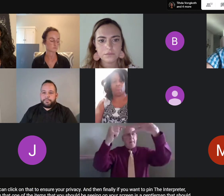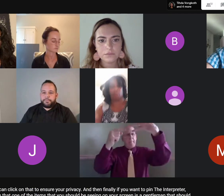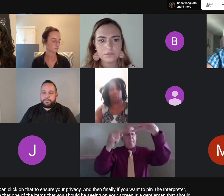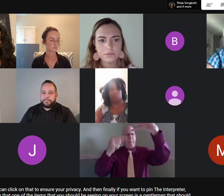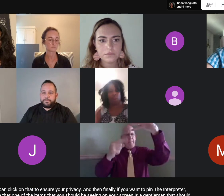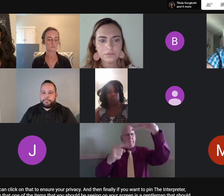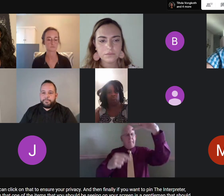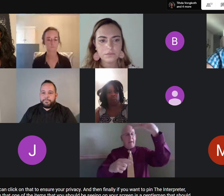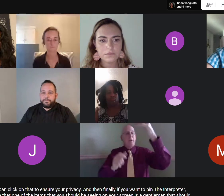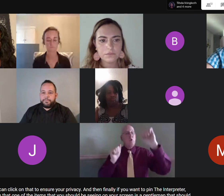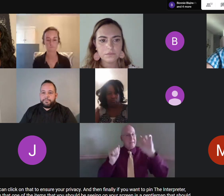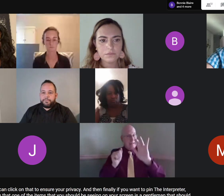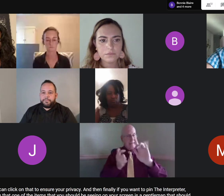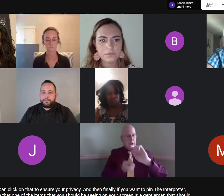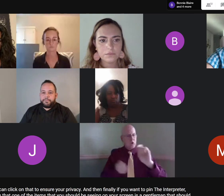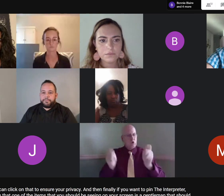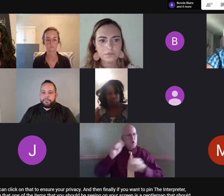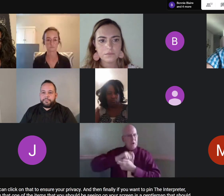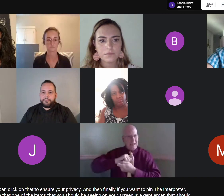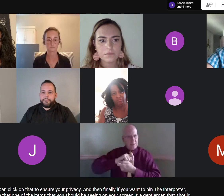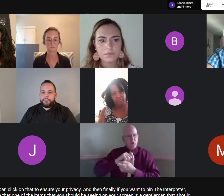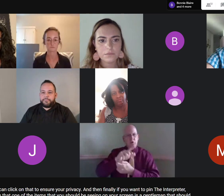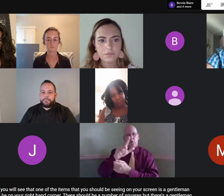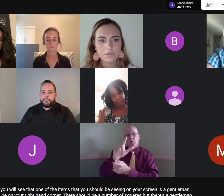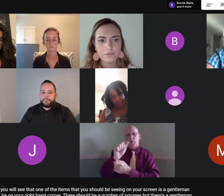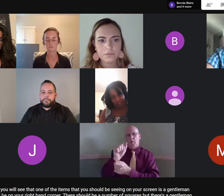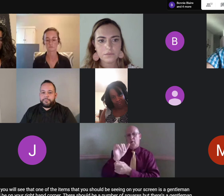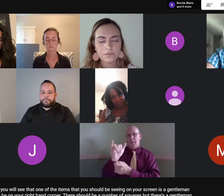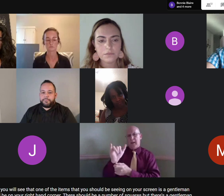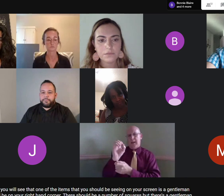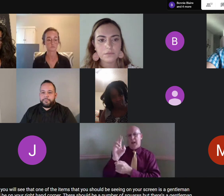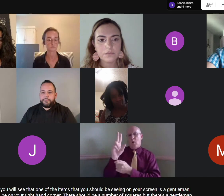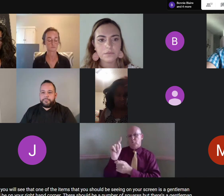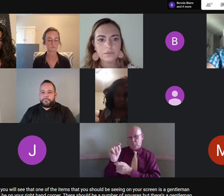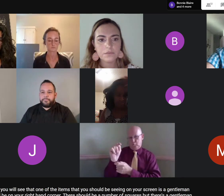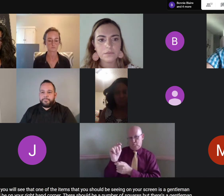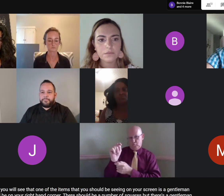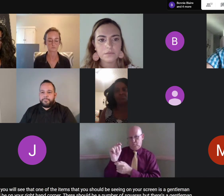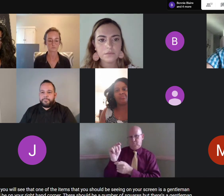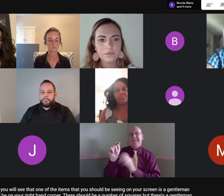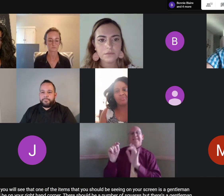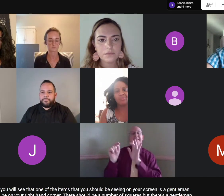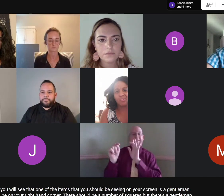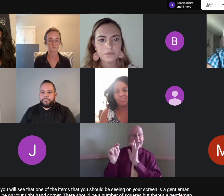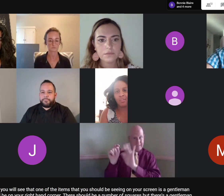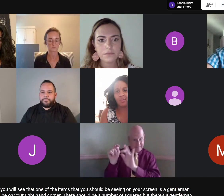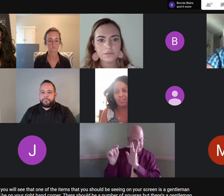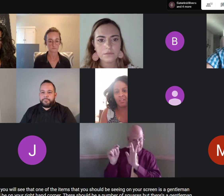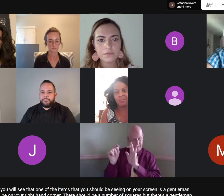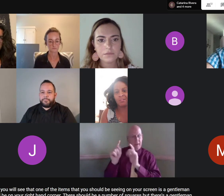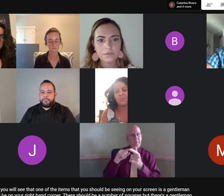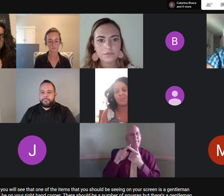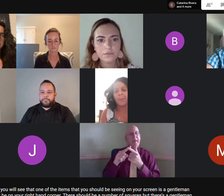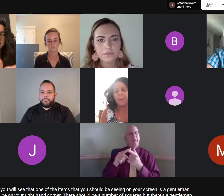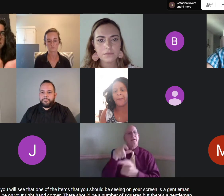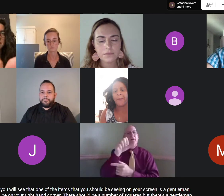Change Layout. Click on that button, and then click Spotlight.